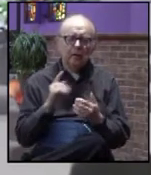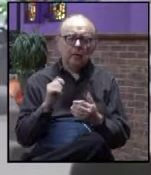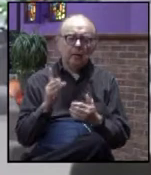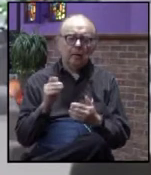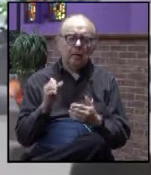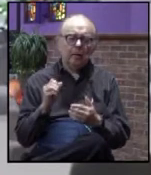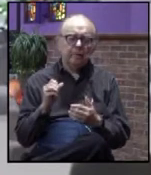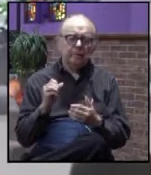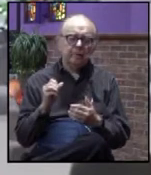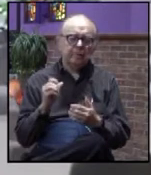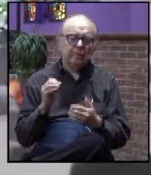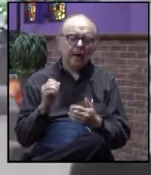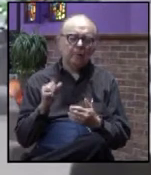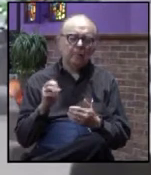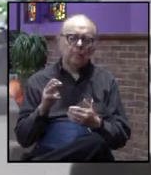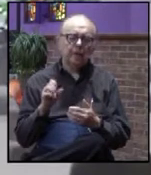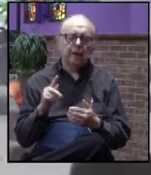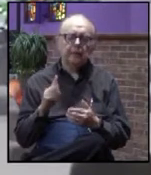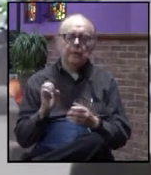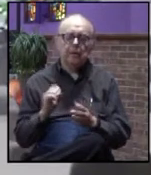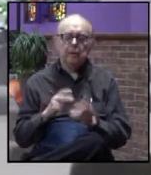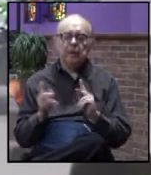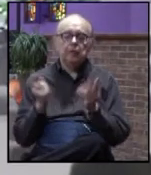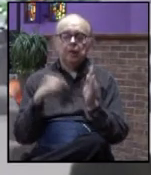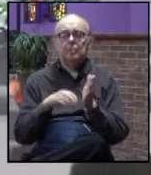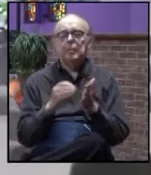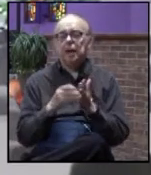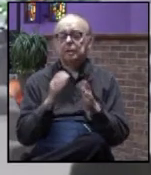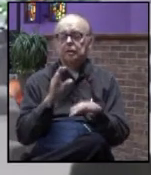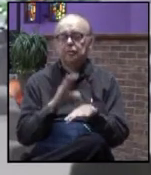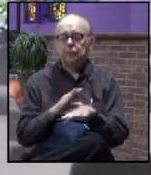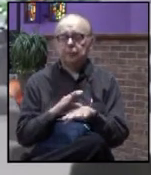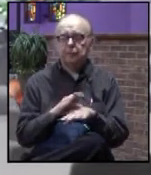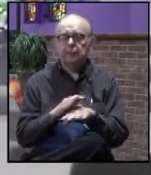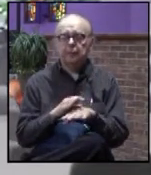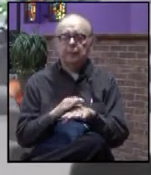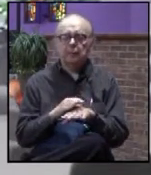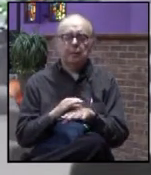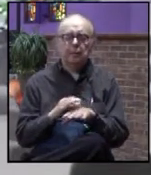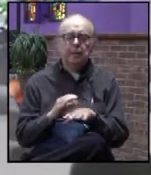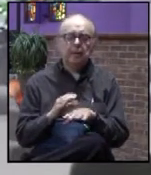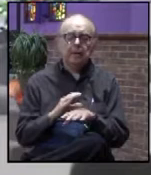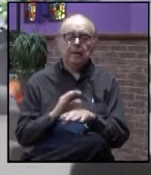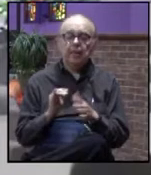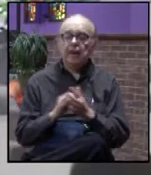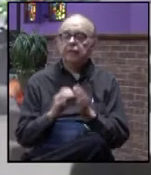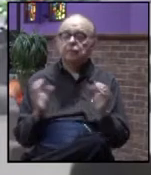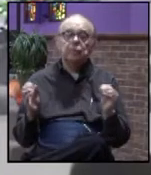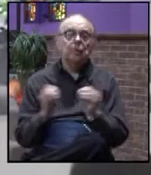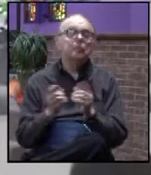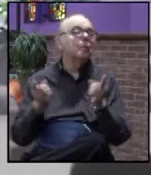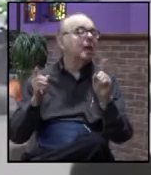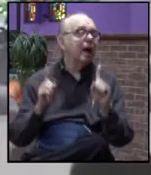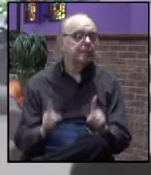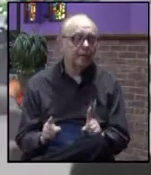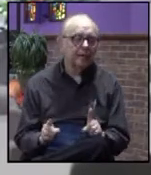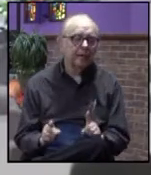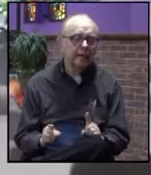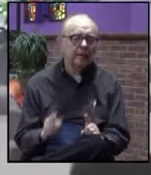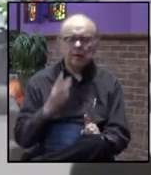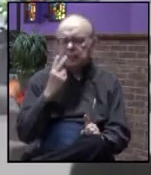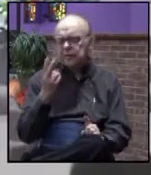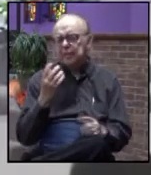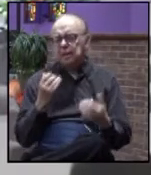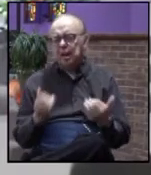people coming back to the church at that period of time. That's no longer happening. What they're seeing